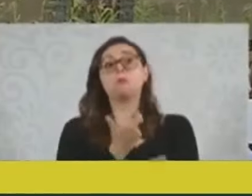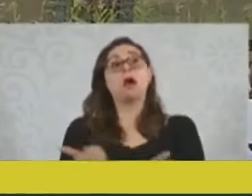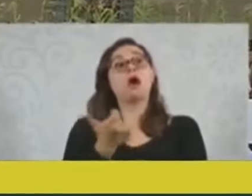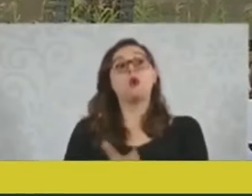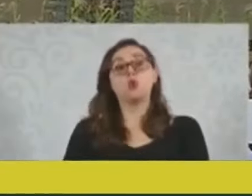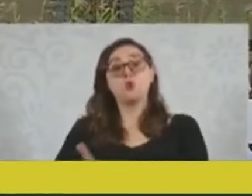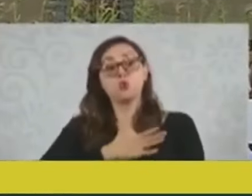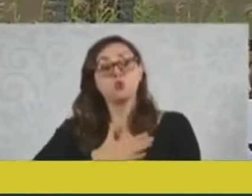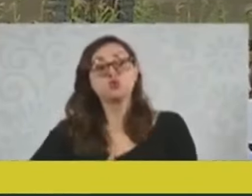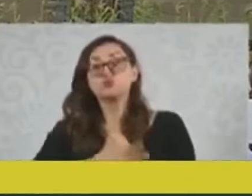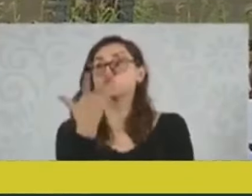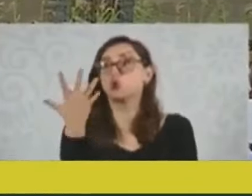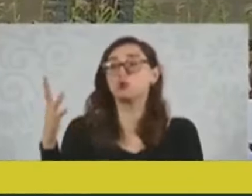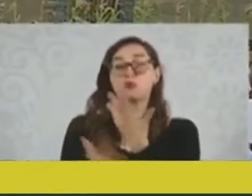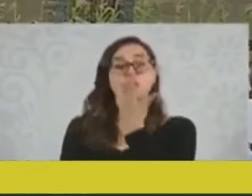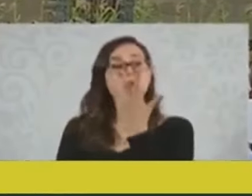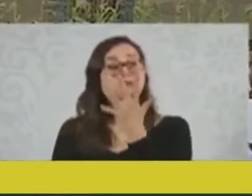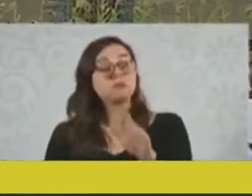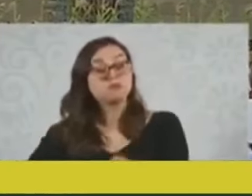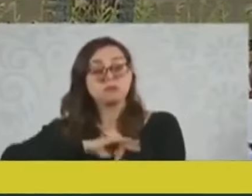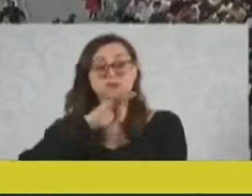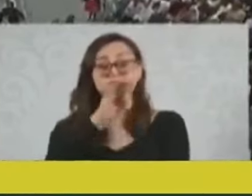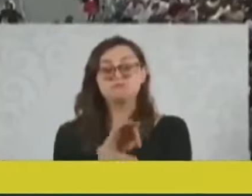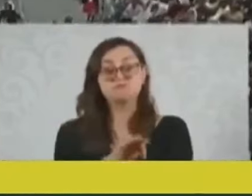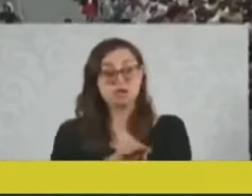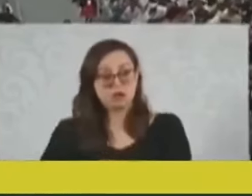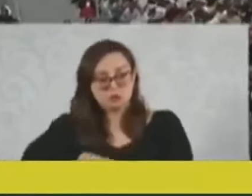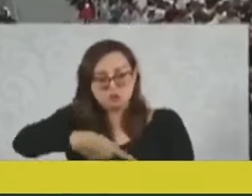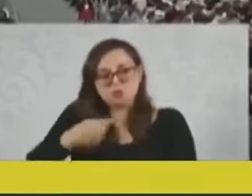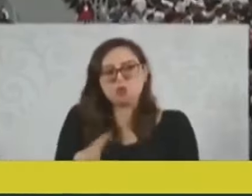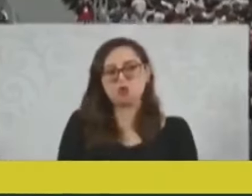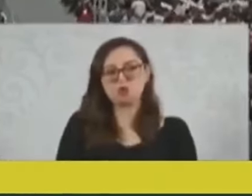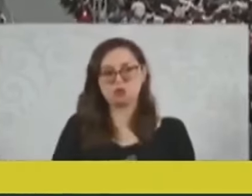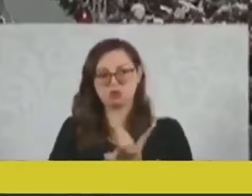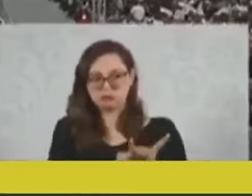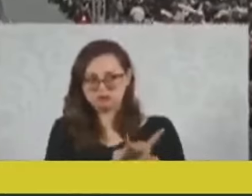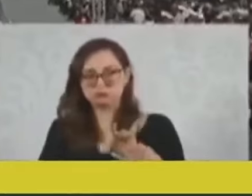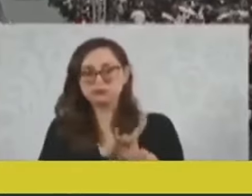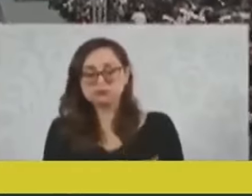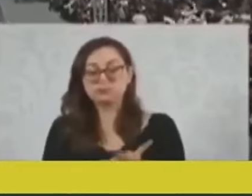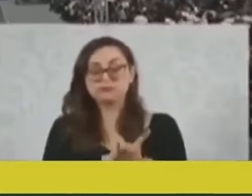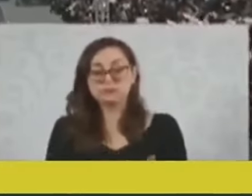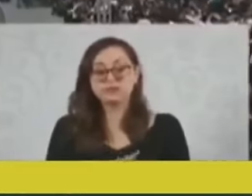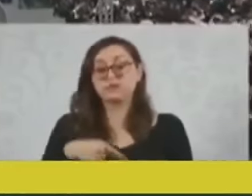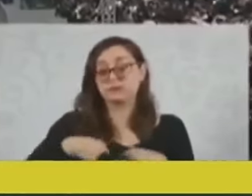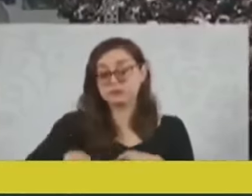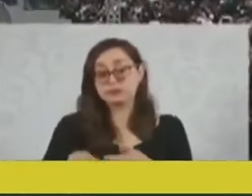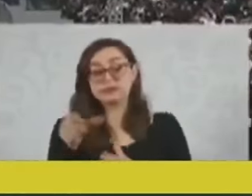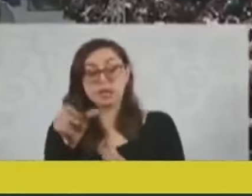good wages, protection to the environment, and national content.